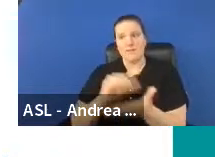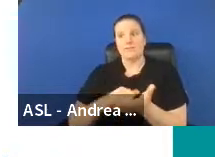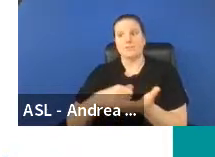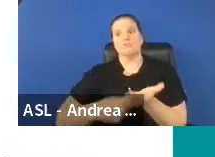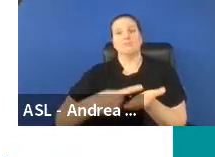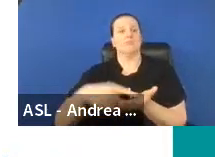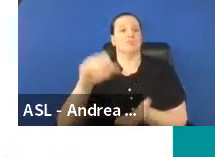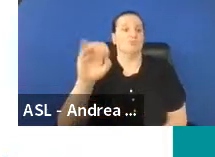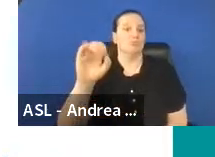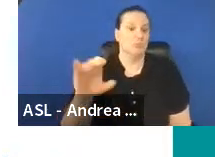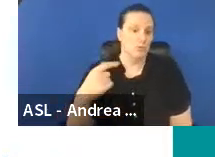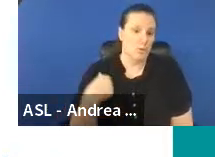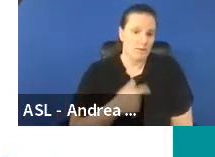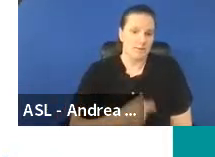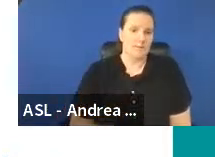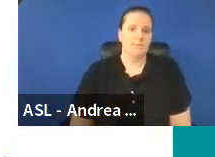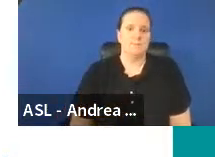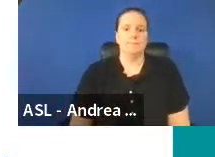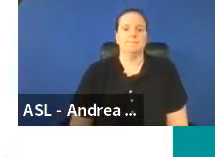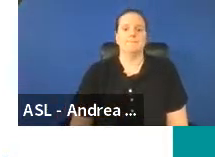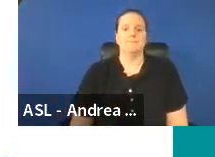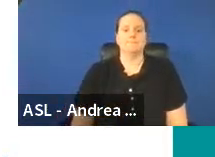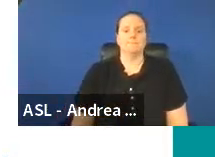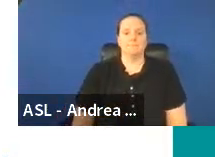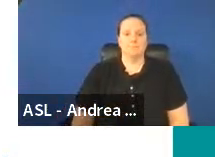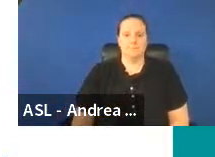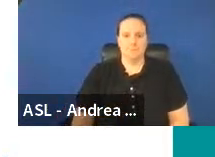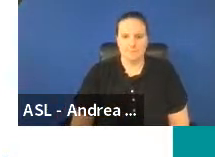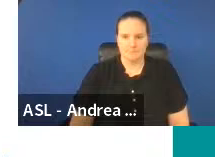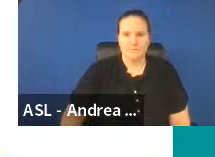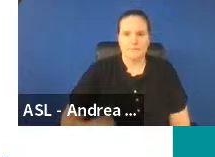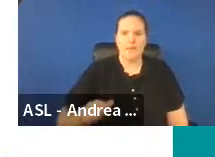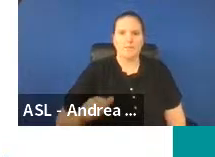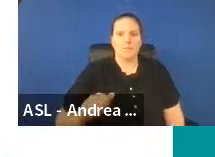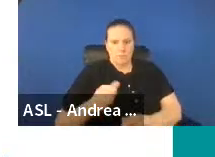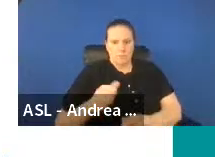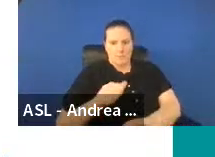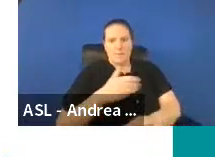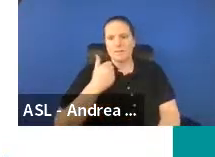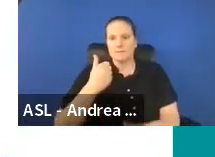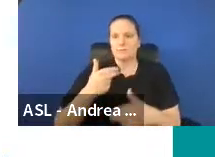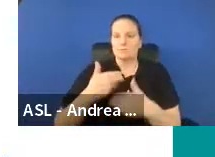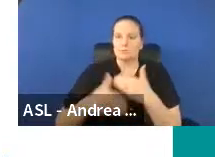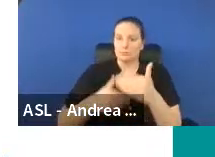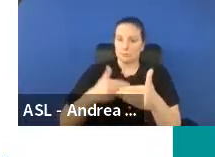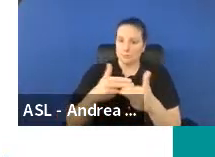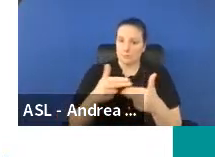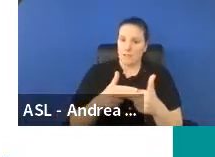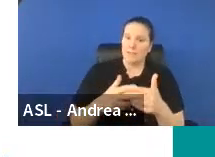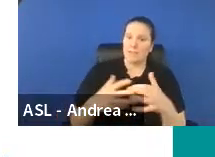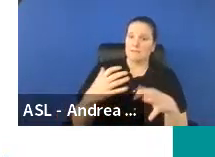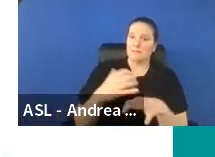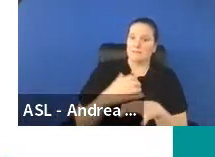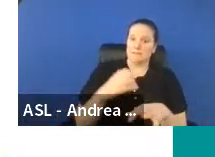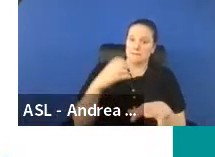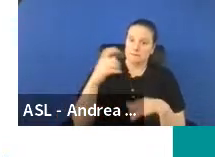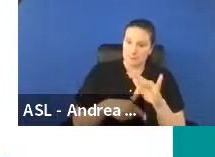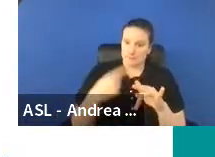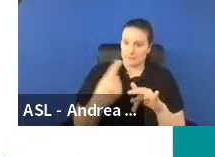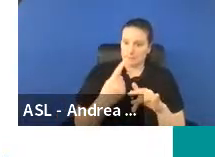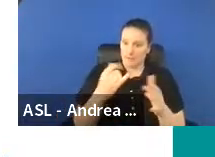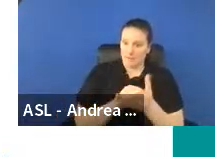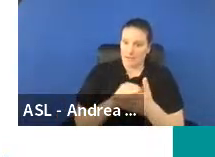us. I will do my best to run through the slides and skip anything that is already